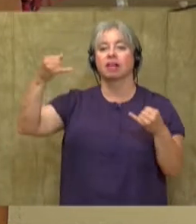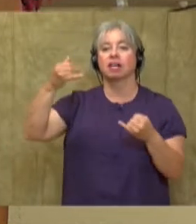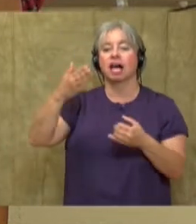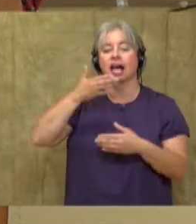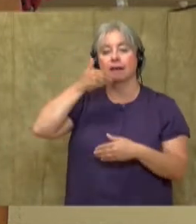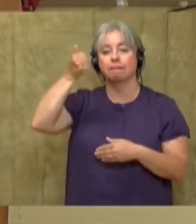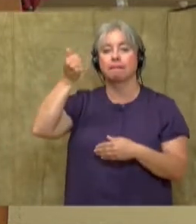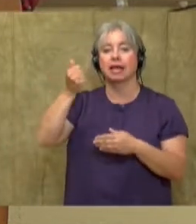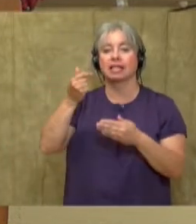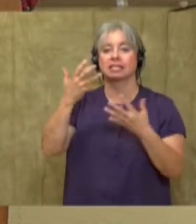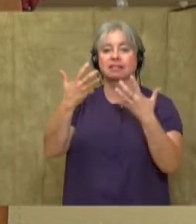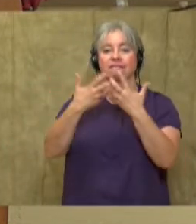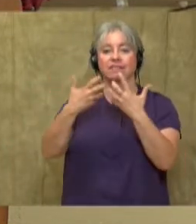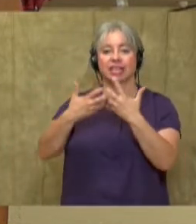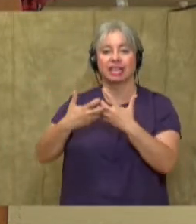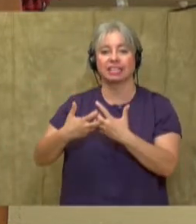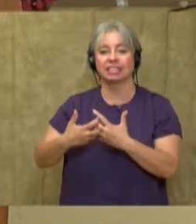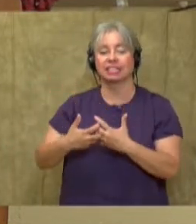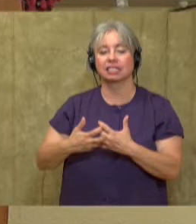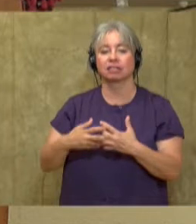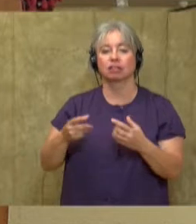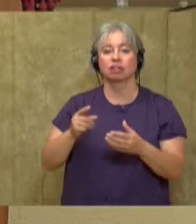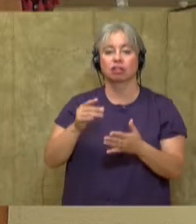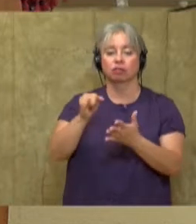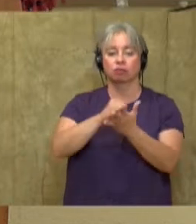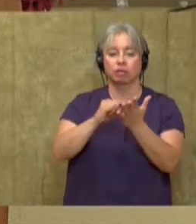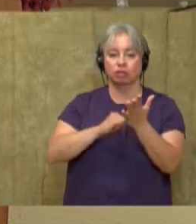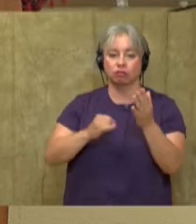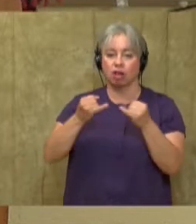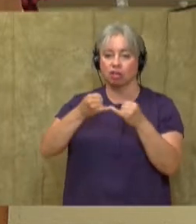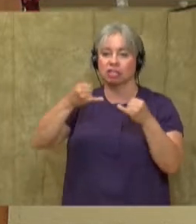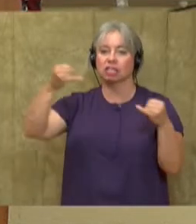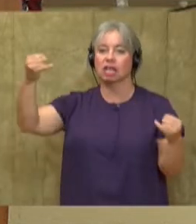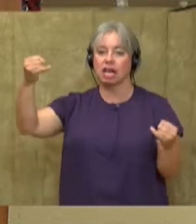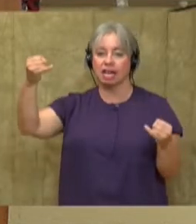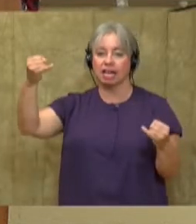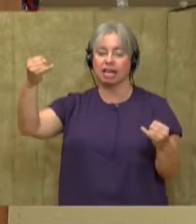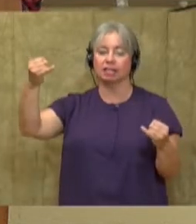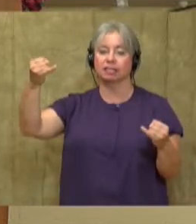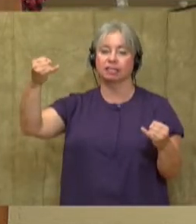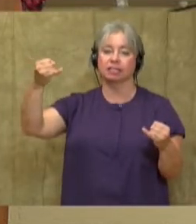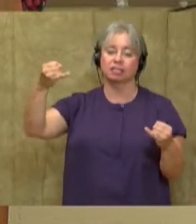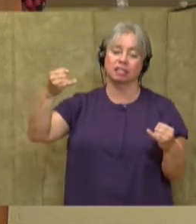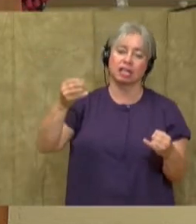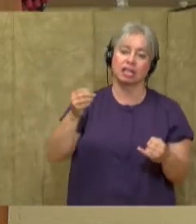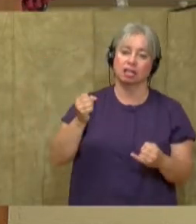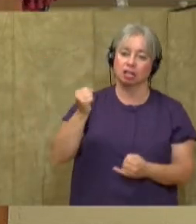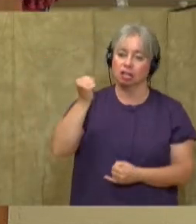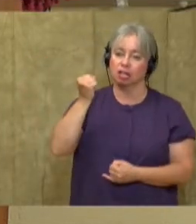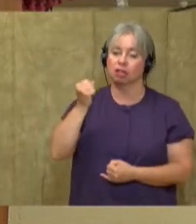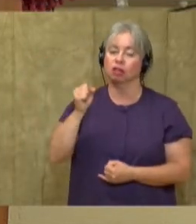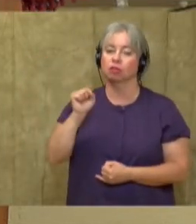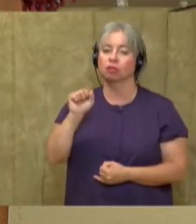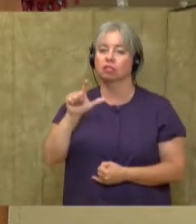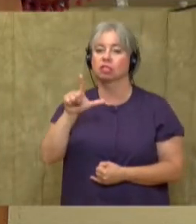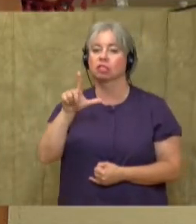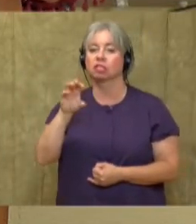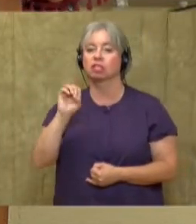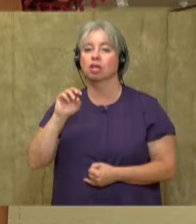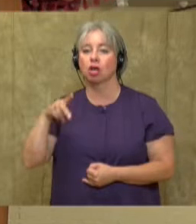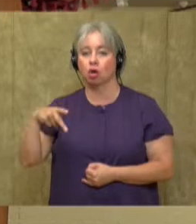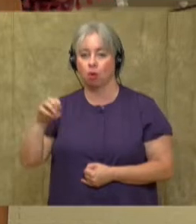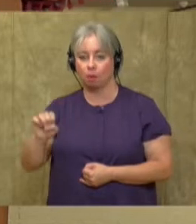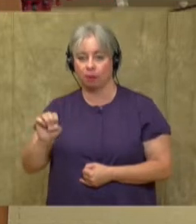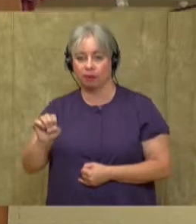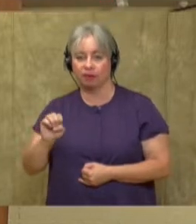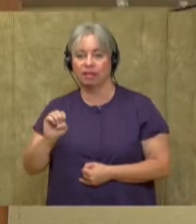we draw a line of best fit to understand our data, to understand our slope, to understand our Y-intercept, and